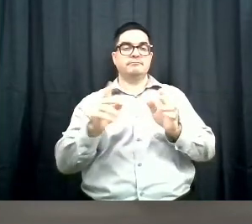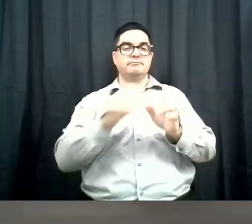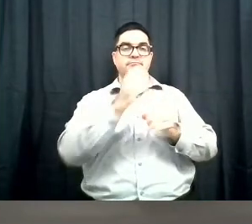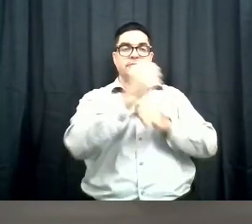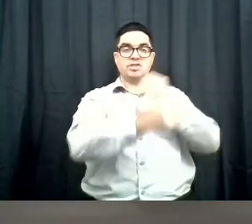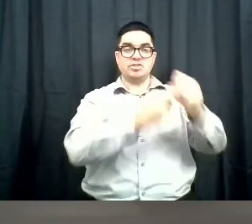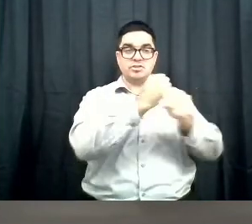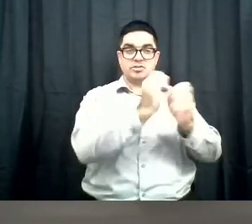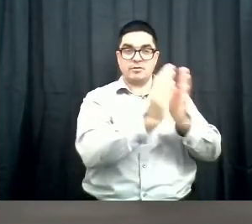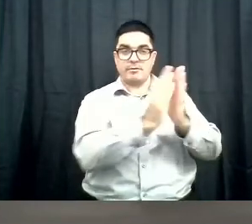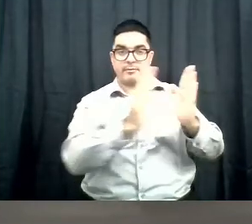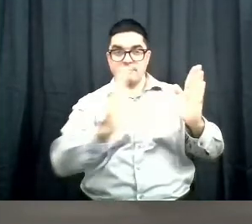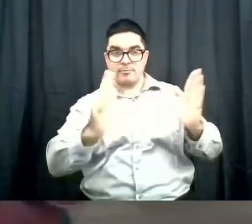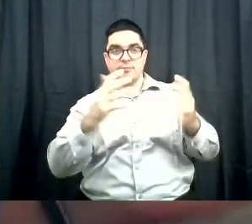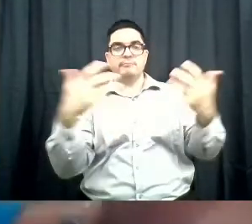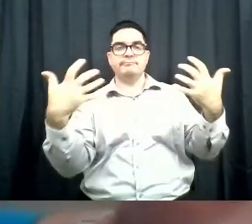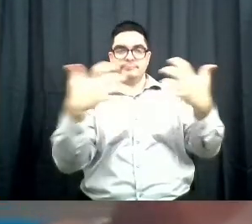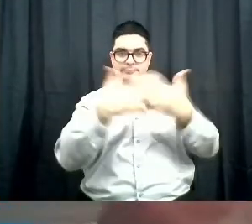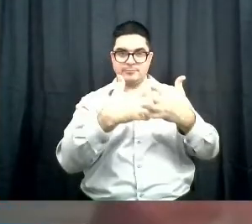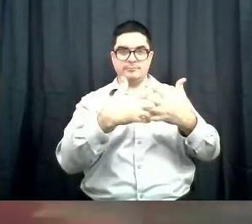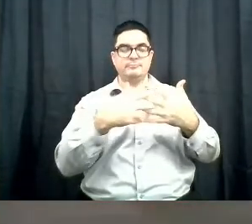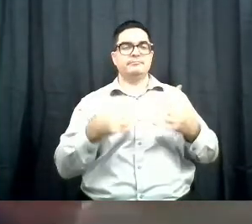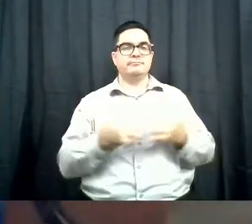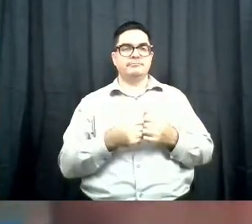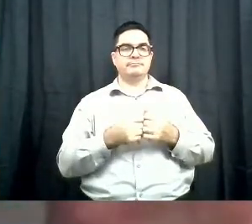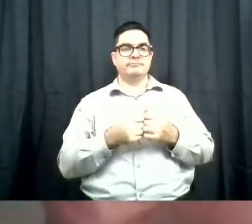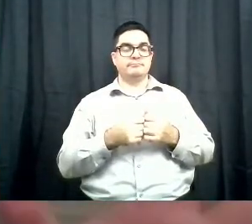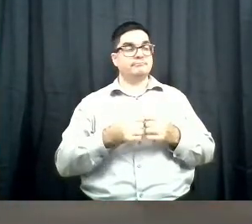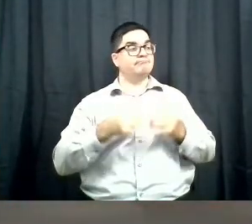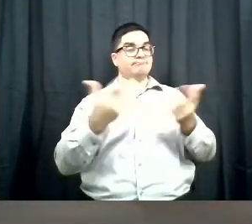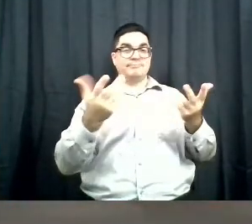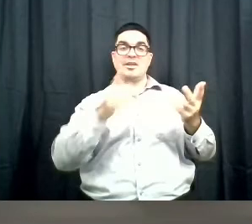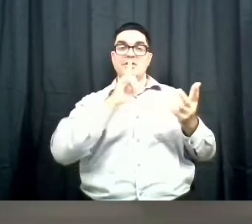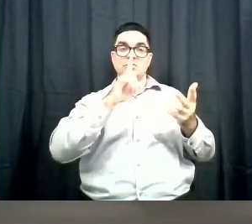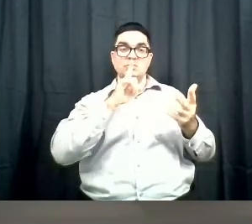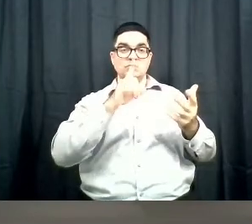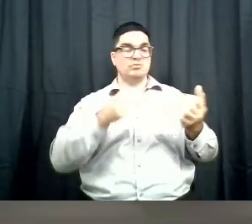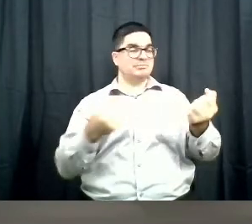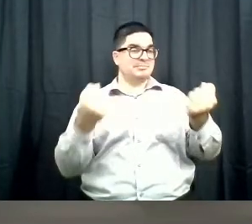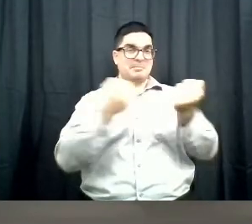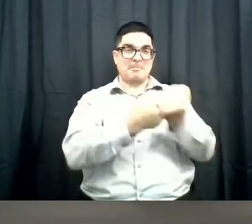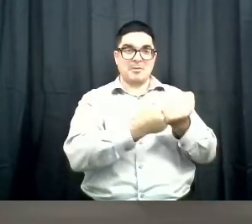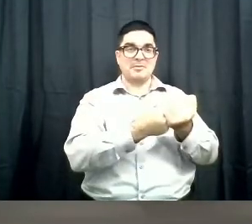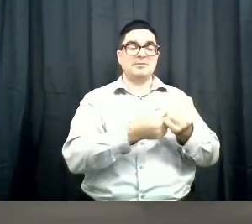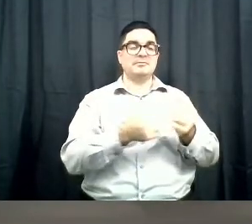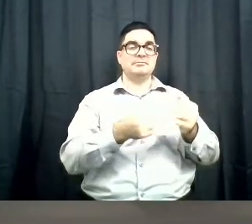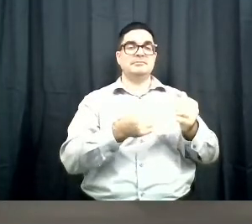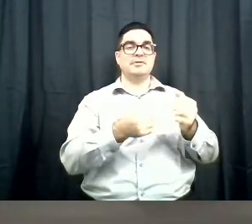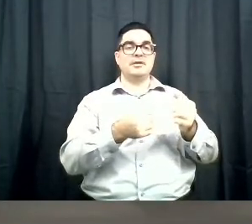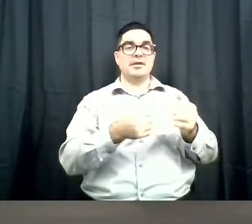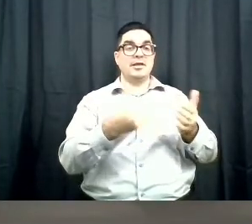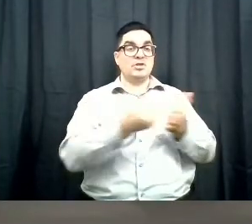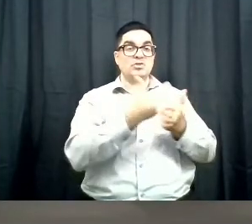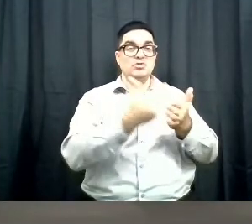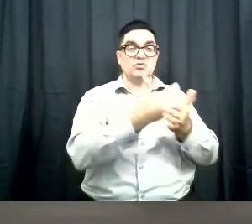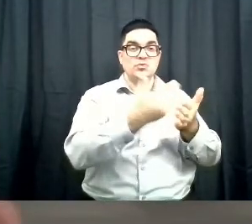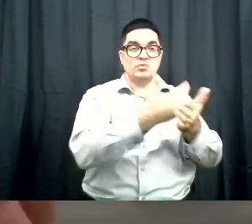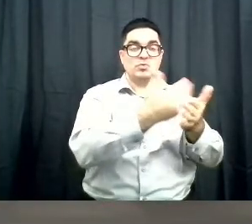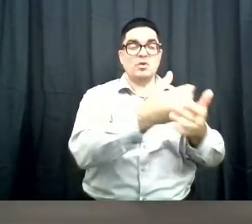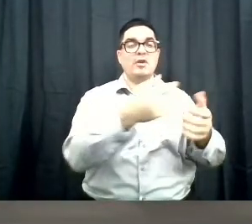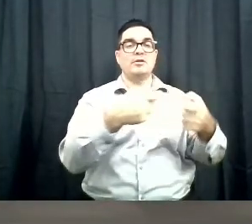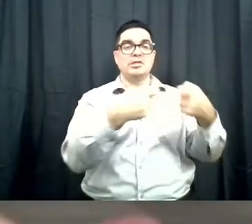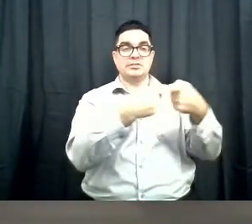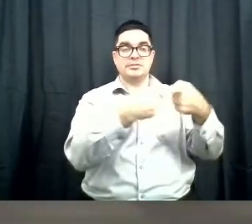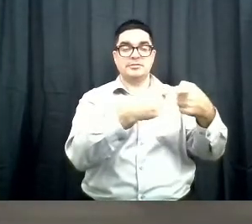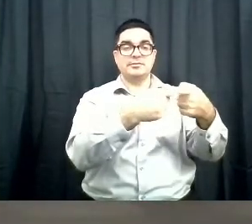competitive process for renewals, for a lot more renewables, more than the 450, in a competitive way, would prove to all what